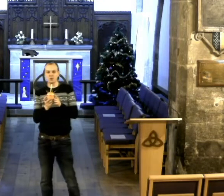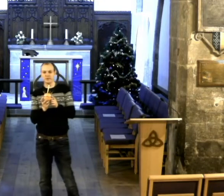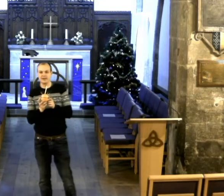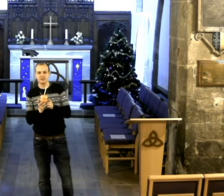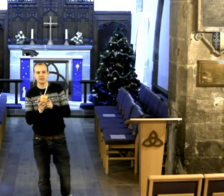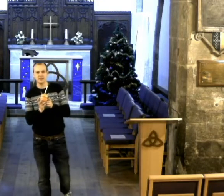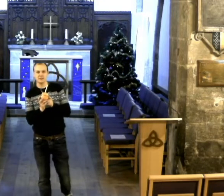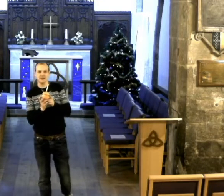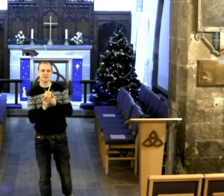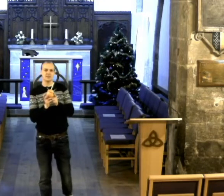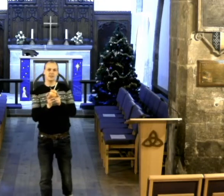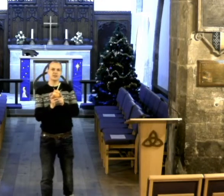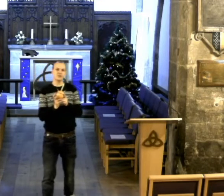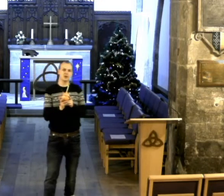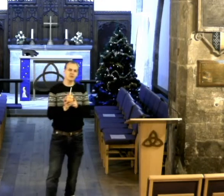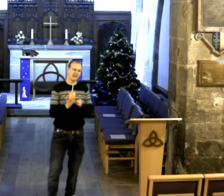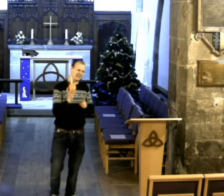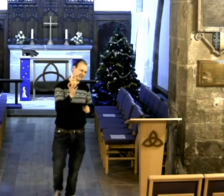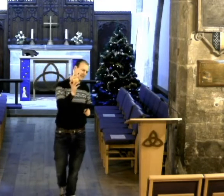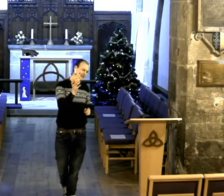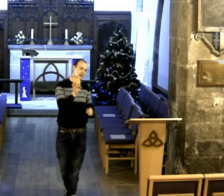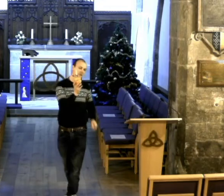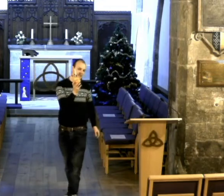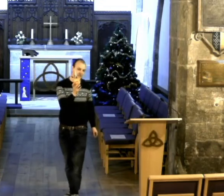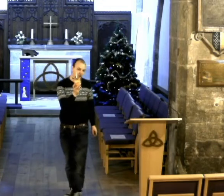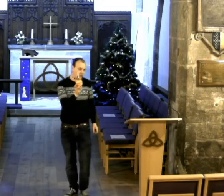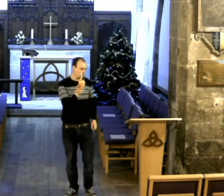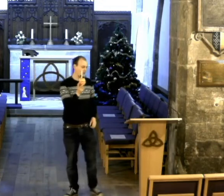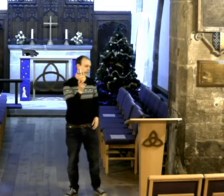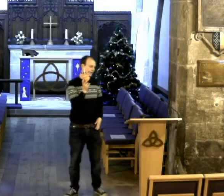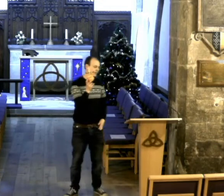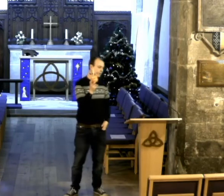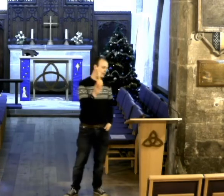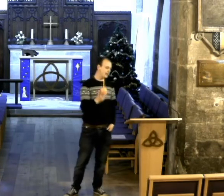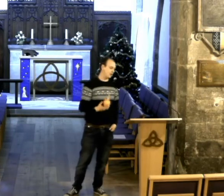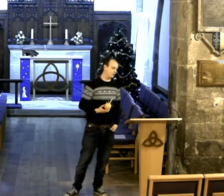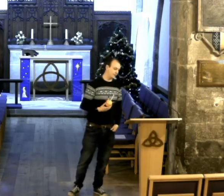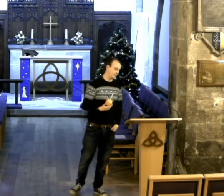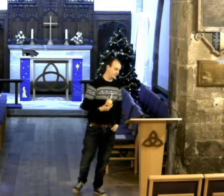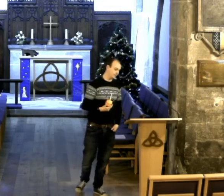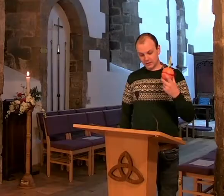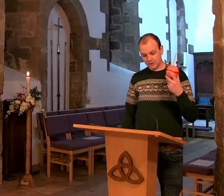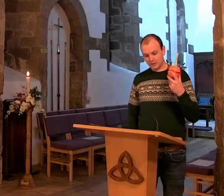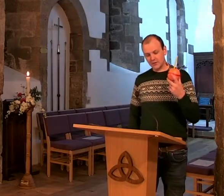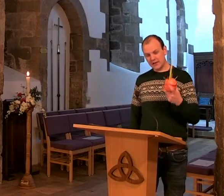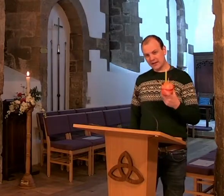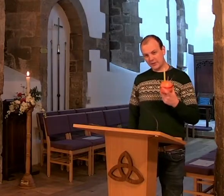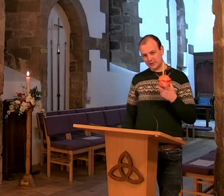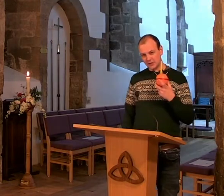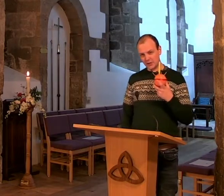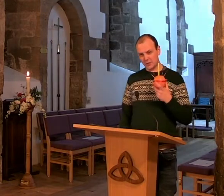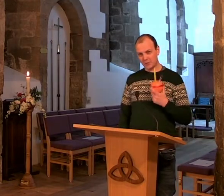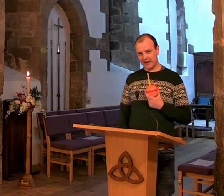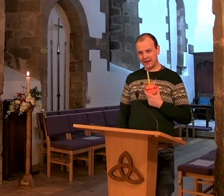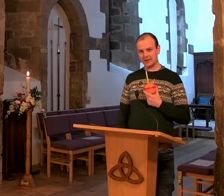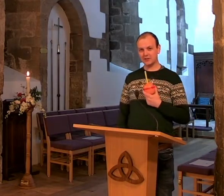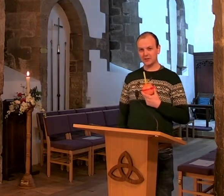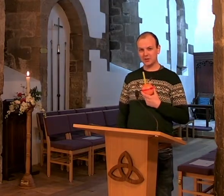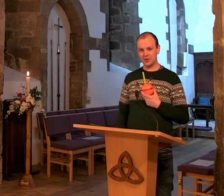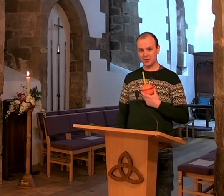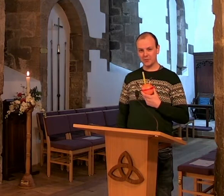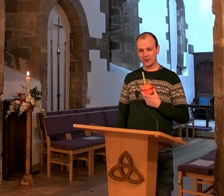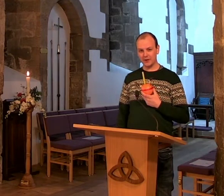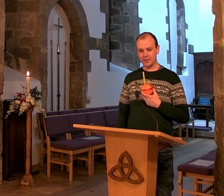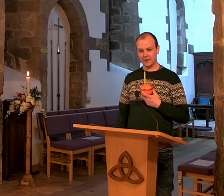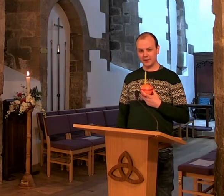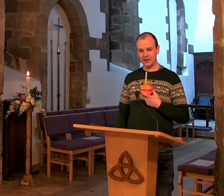item, or that thing that makes us think of love, let's think about people that we love. So now let's go back